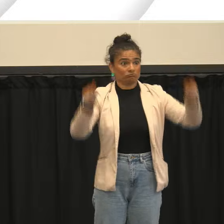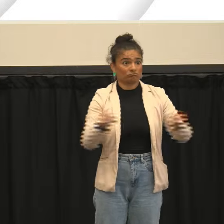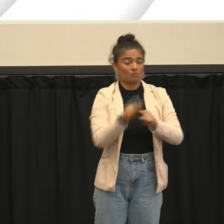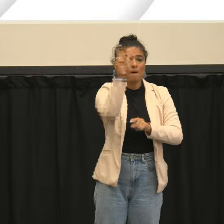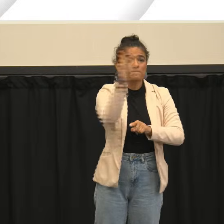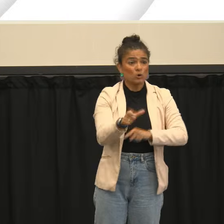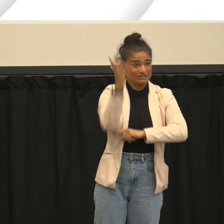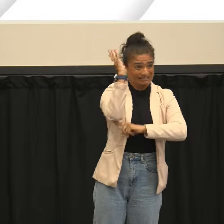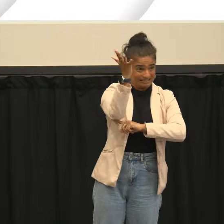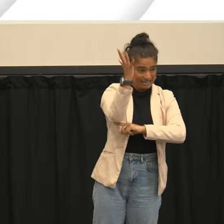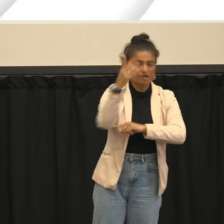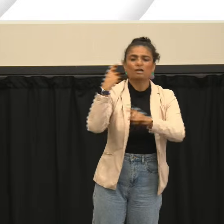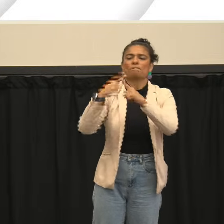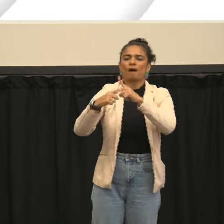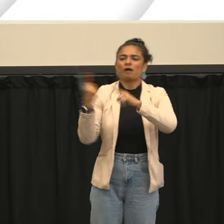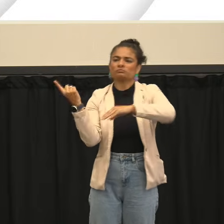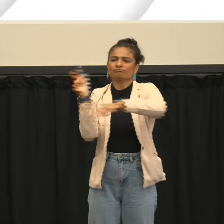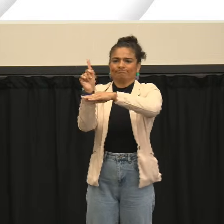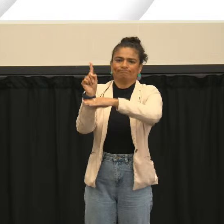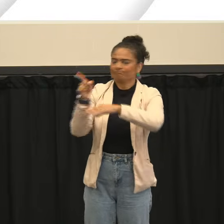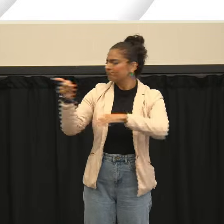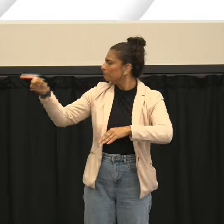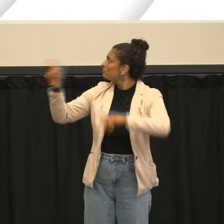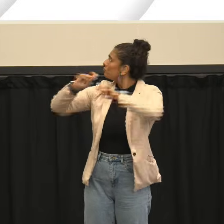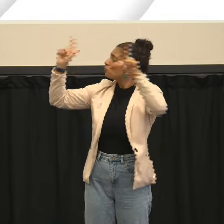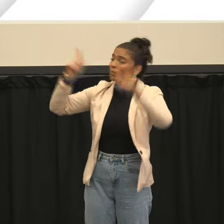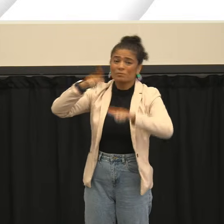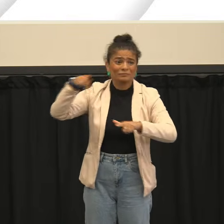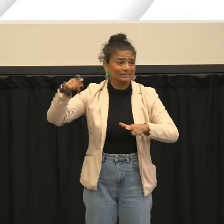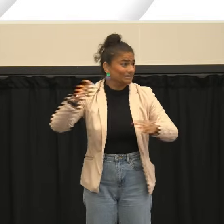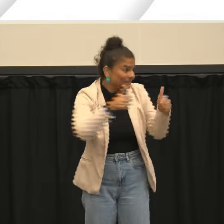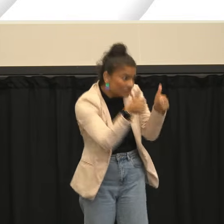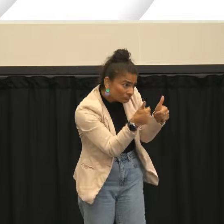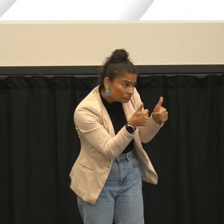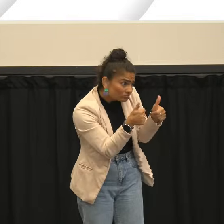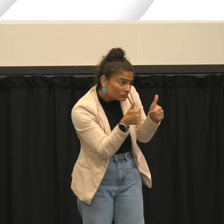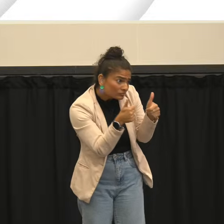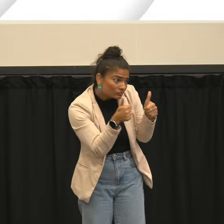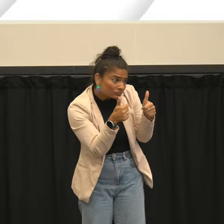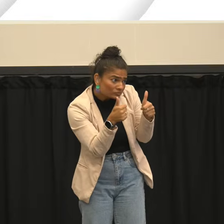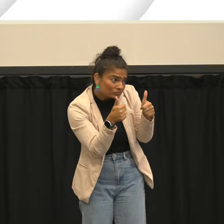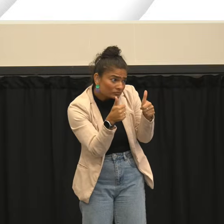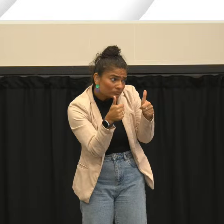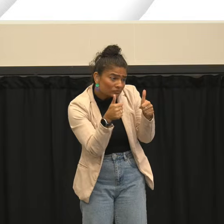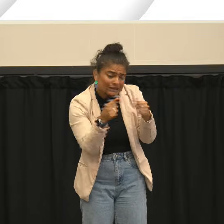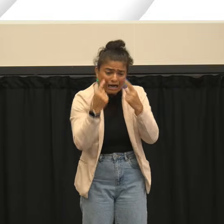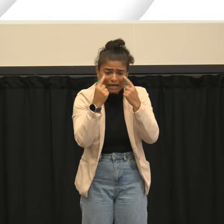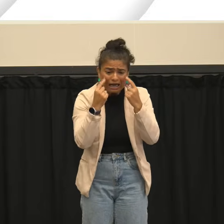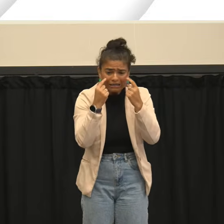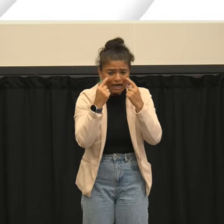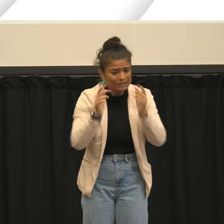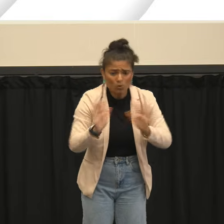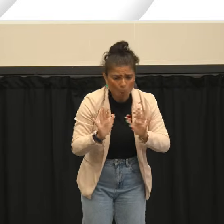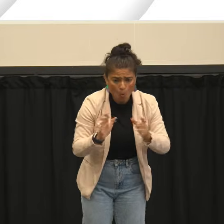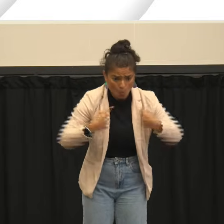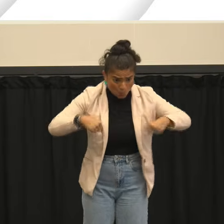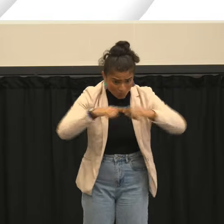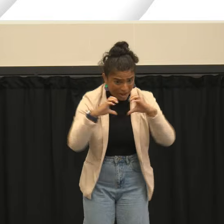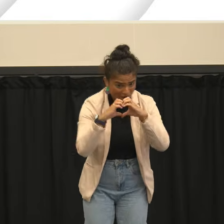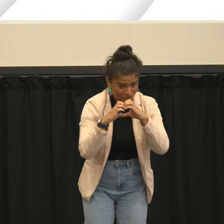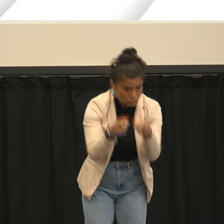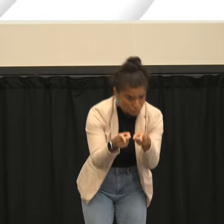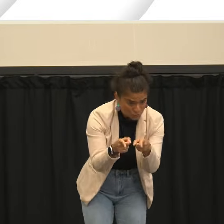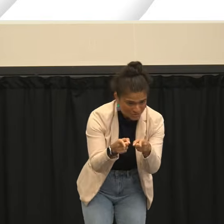In the top right corner, you will have the view function and select the view that you prefer, gallery or speaker